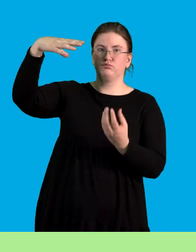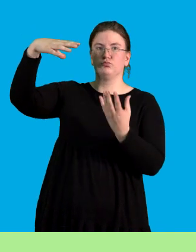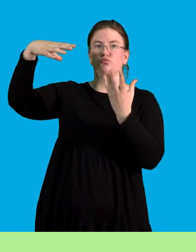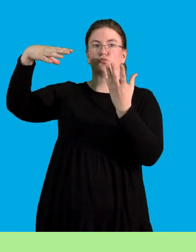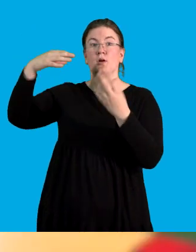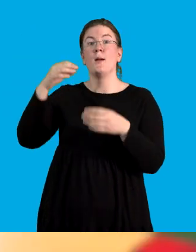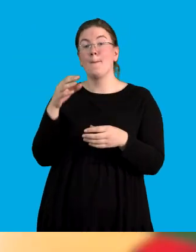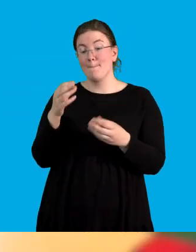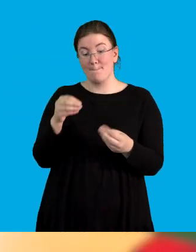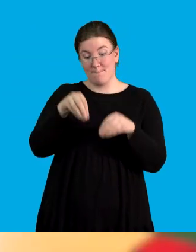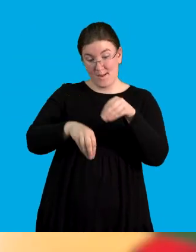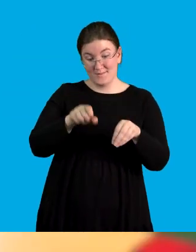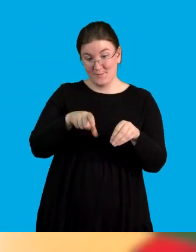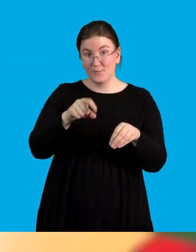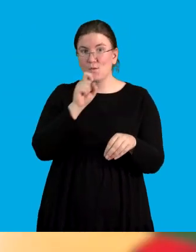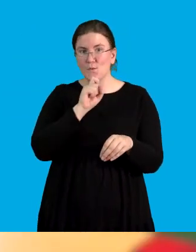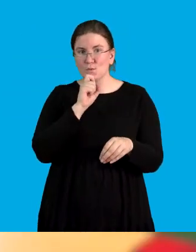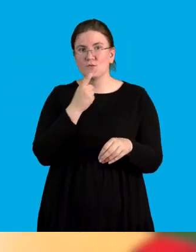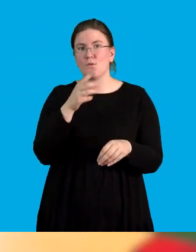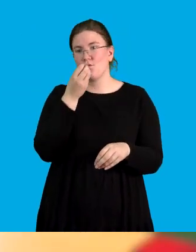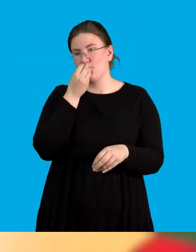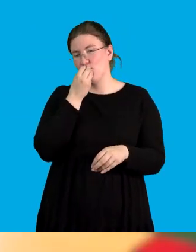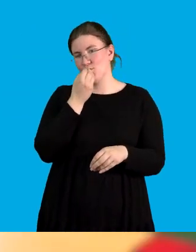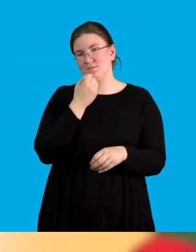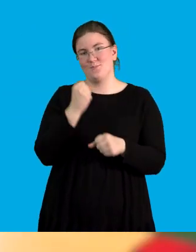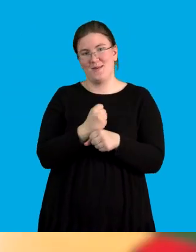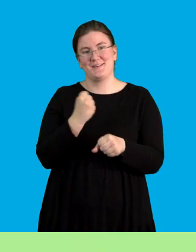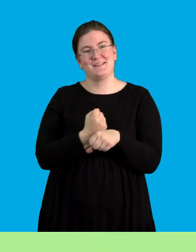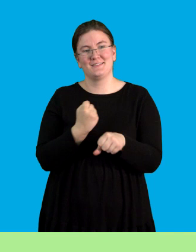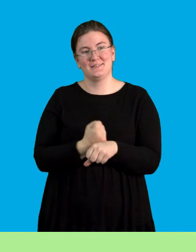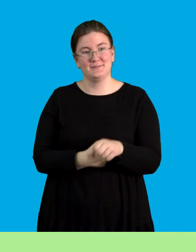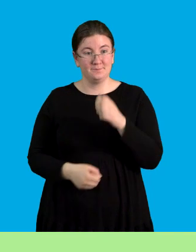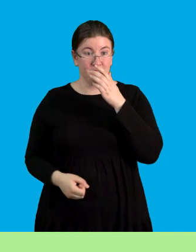a process that plants use to make their own food.